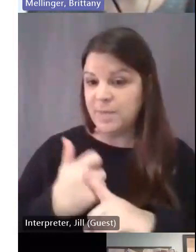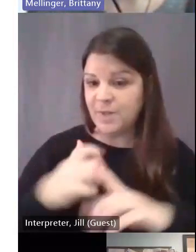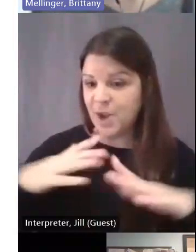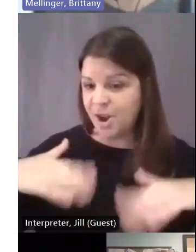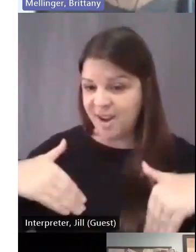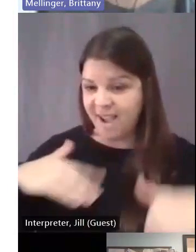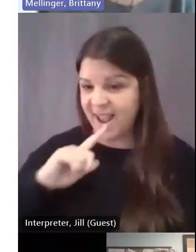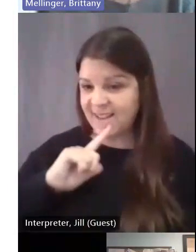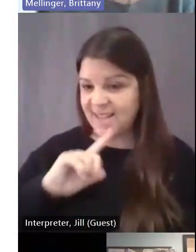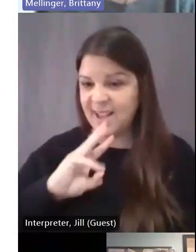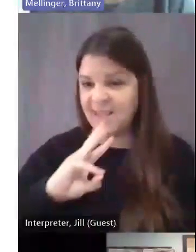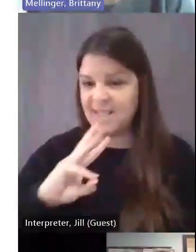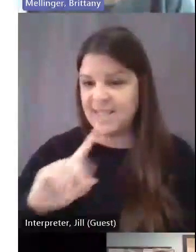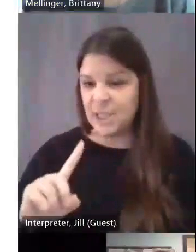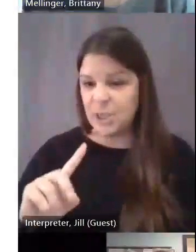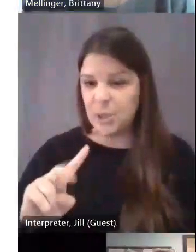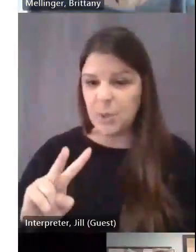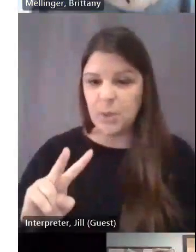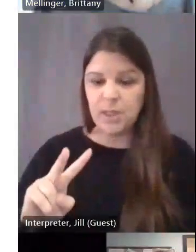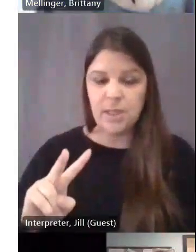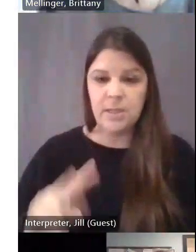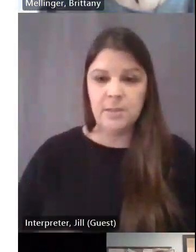or older?